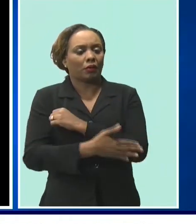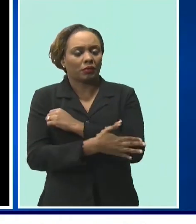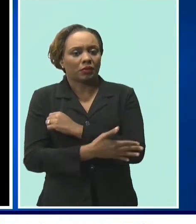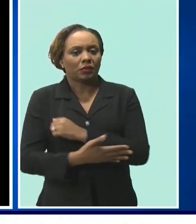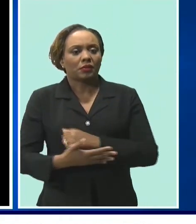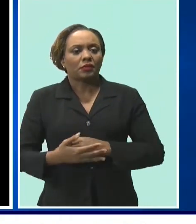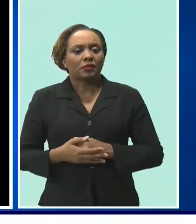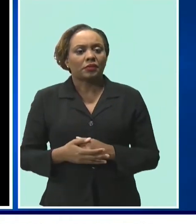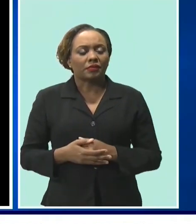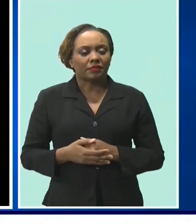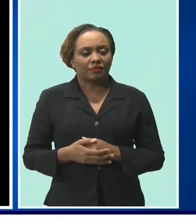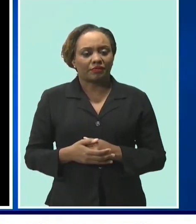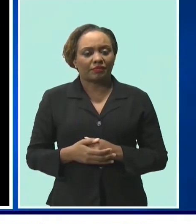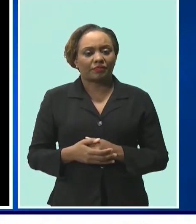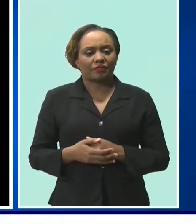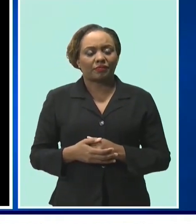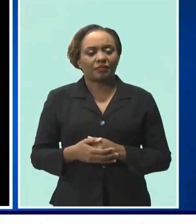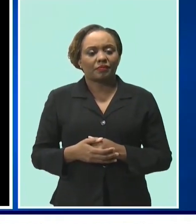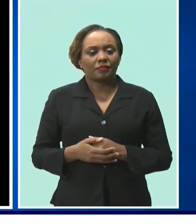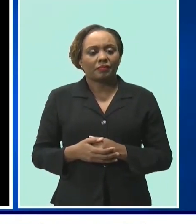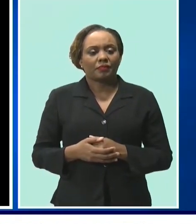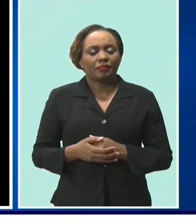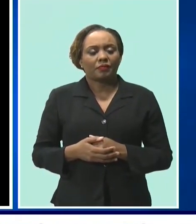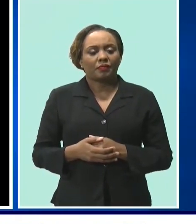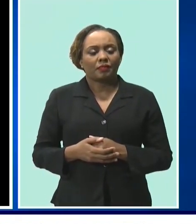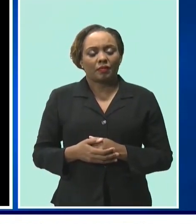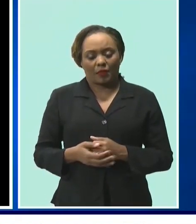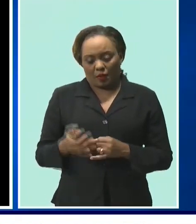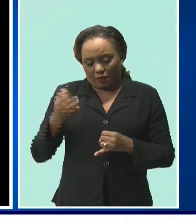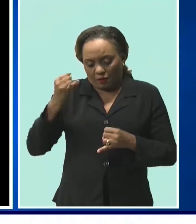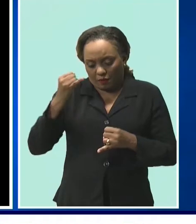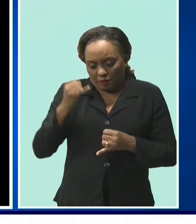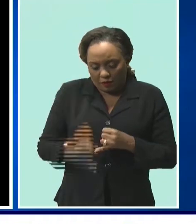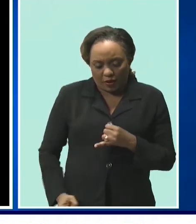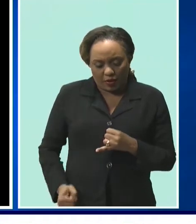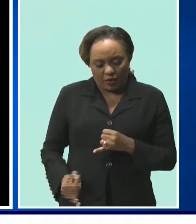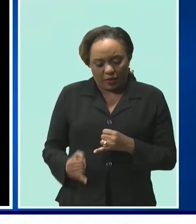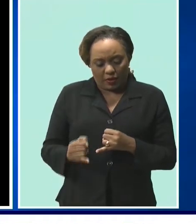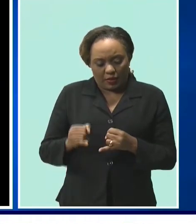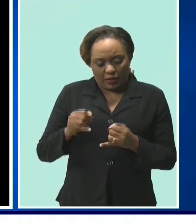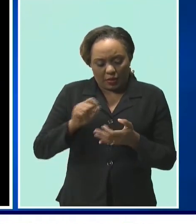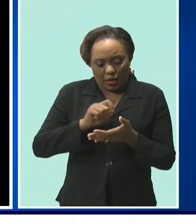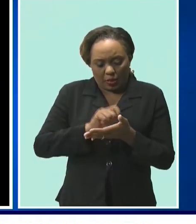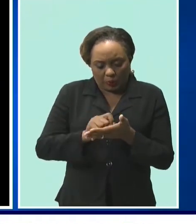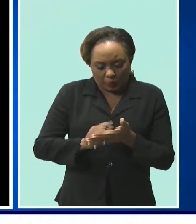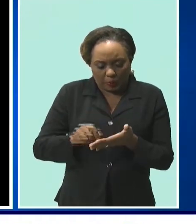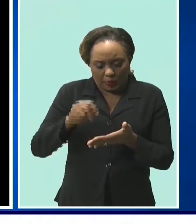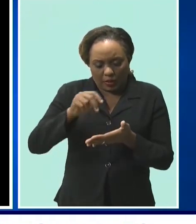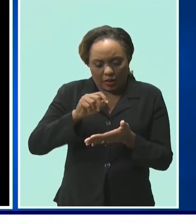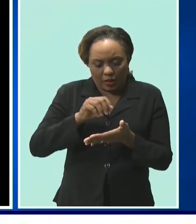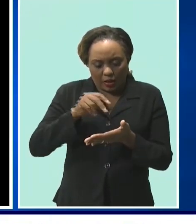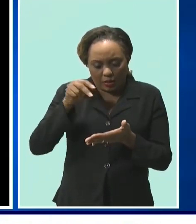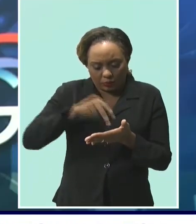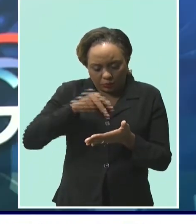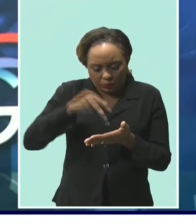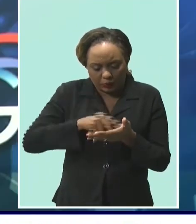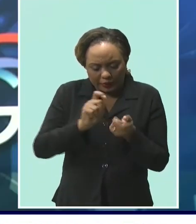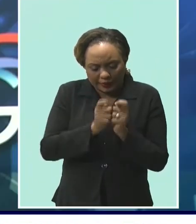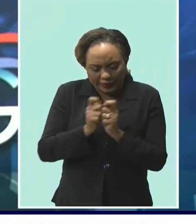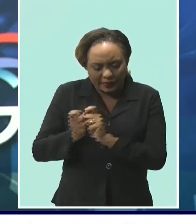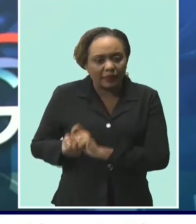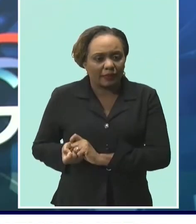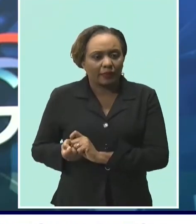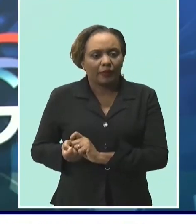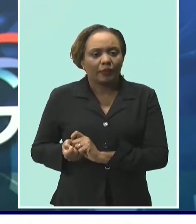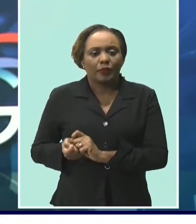is currently in its final stage of editing, and it should be available to you very soon.